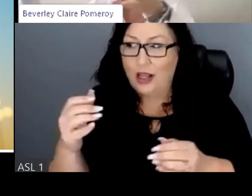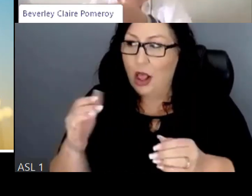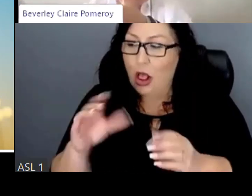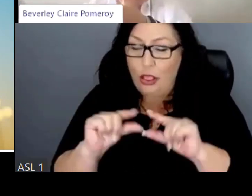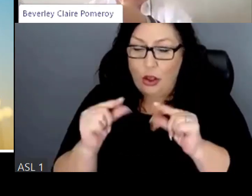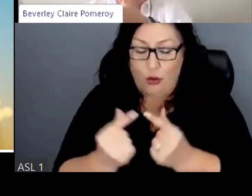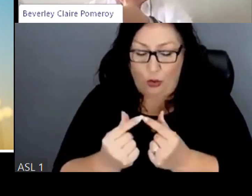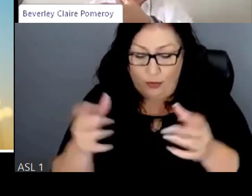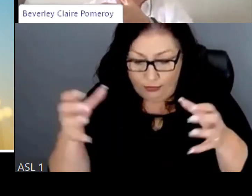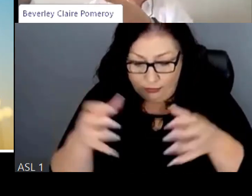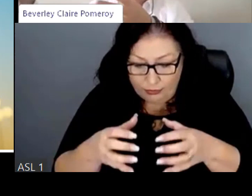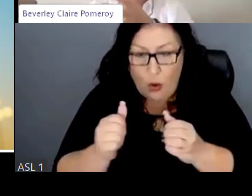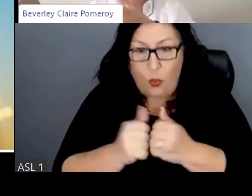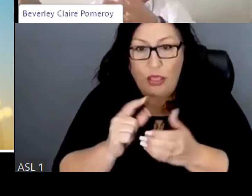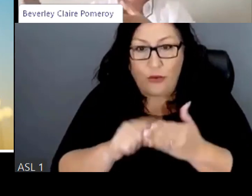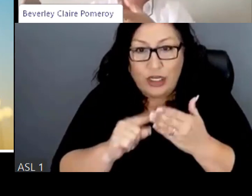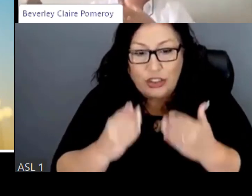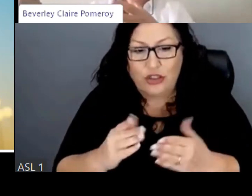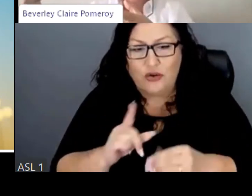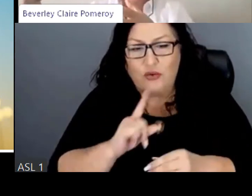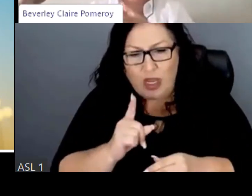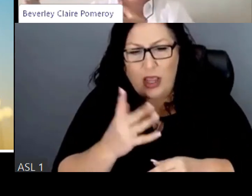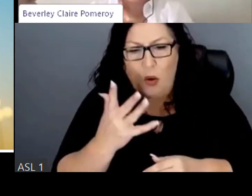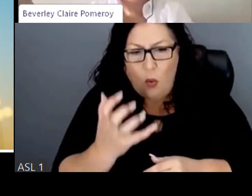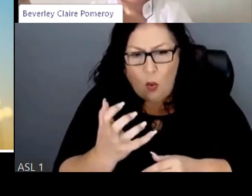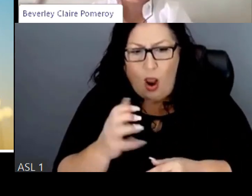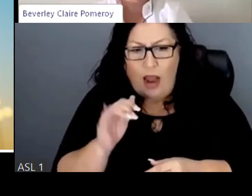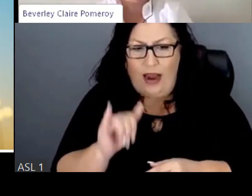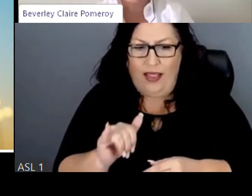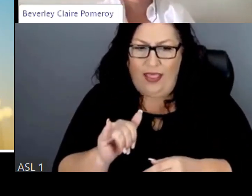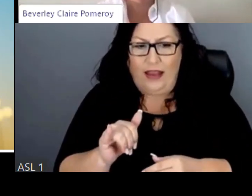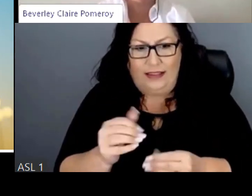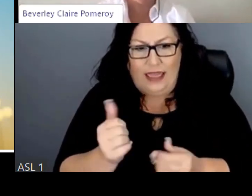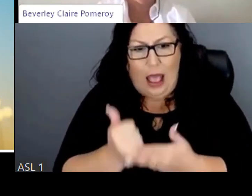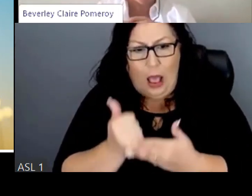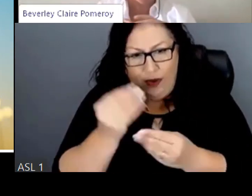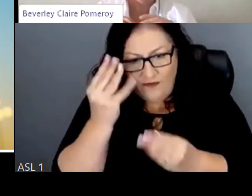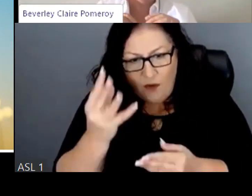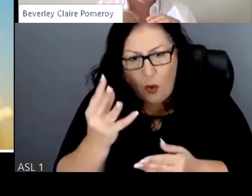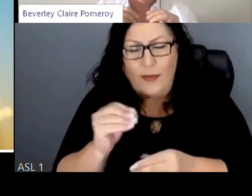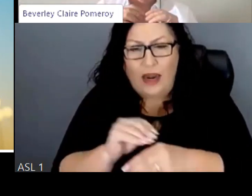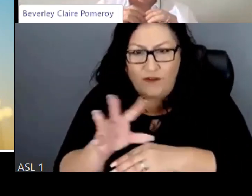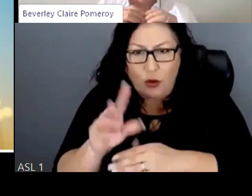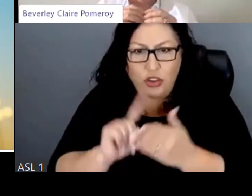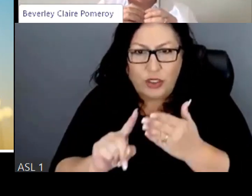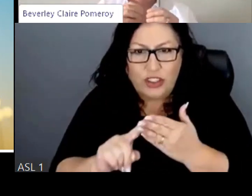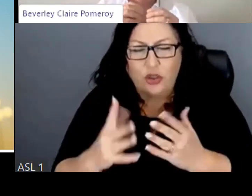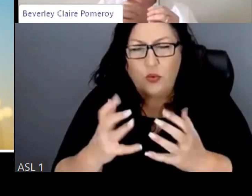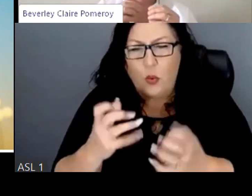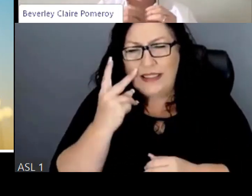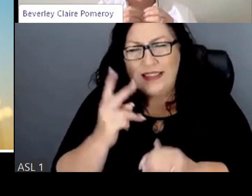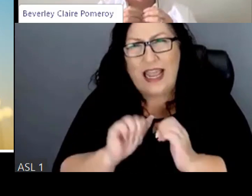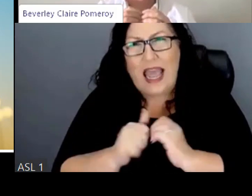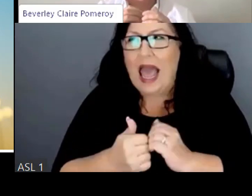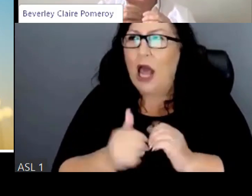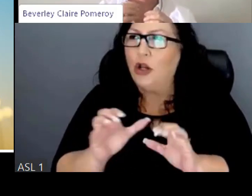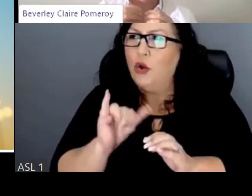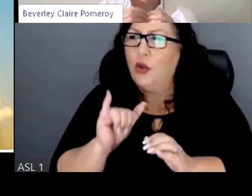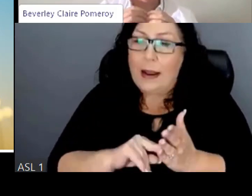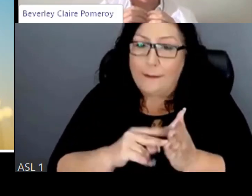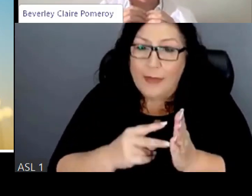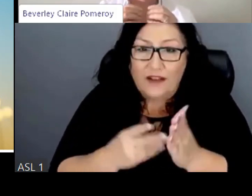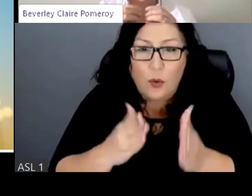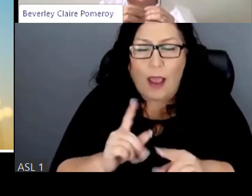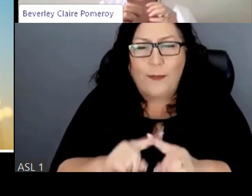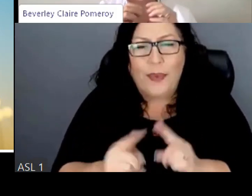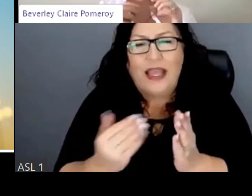of researchers who are really wanting this group to help inform and influence research. And we really wanted to see how we could do this in a really meaningful